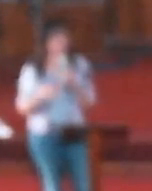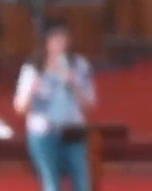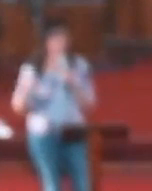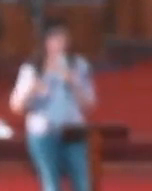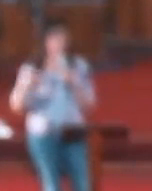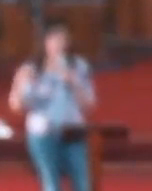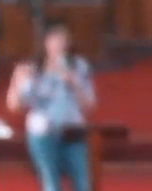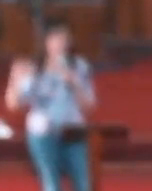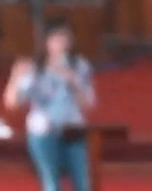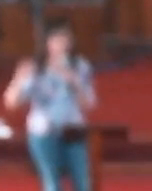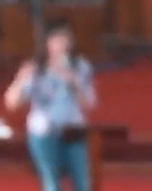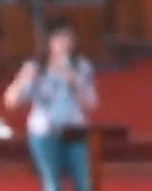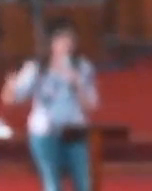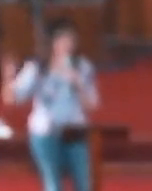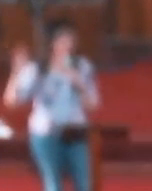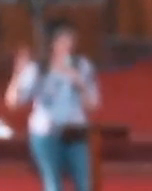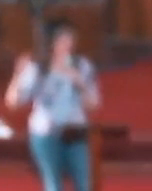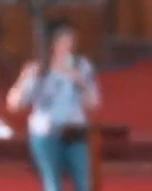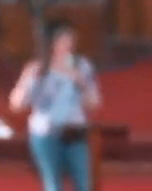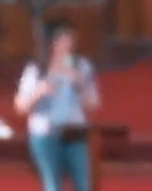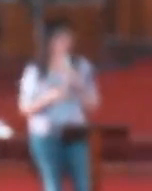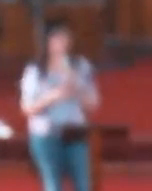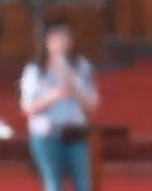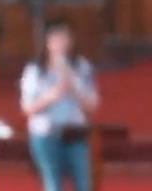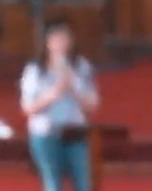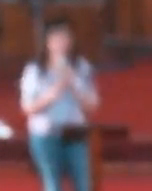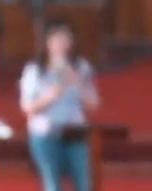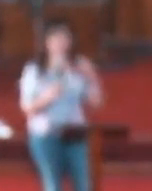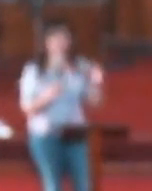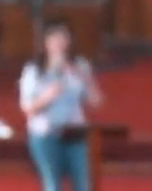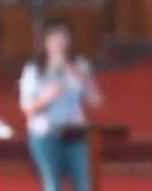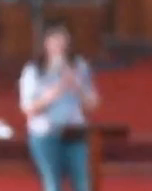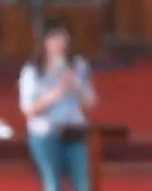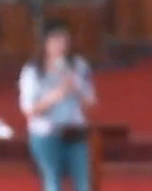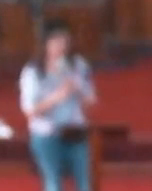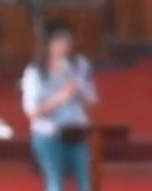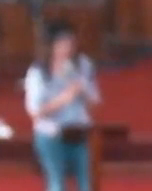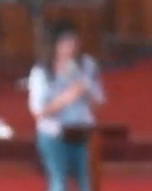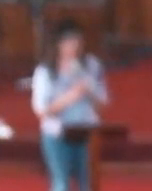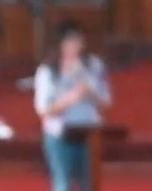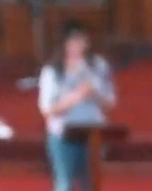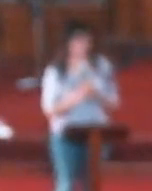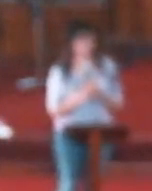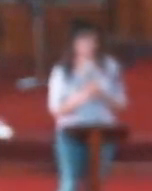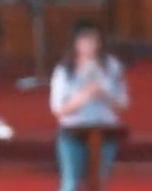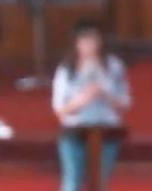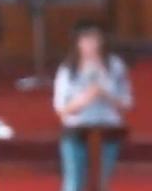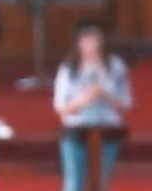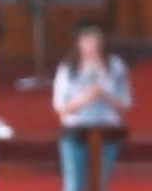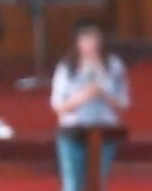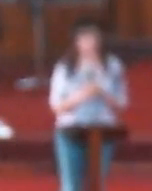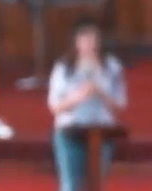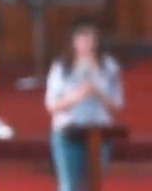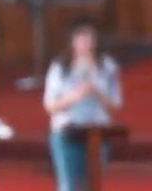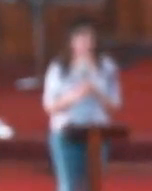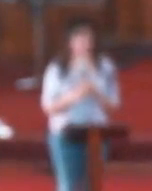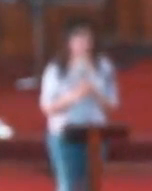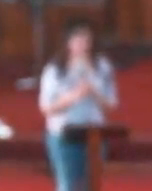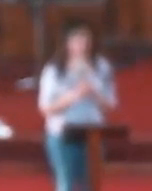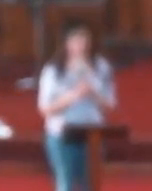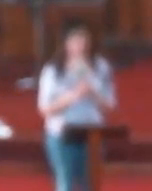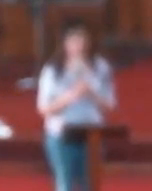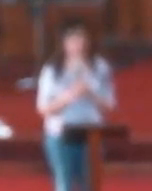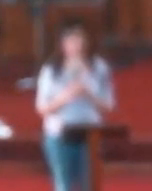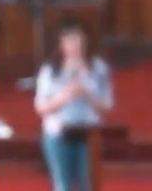out the demon and the boy and the demon left the boy and the boy became healed instantly. Pero después los discípulos le preguntan, ¿y